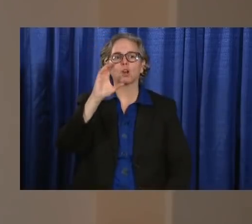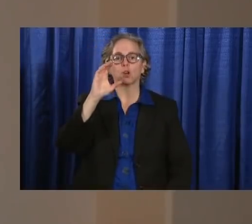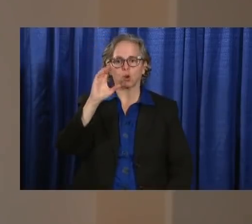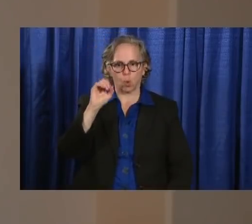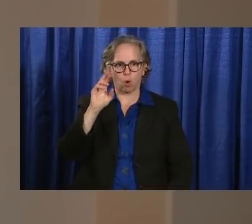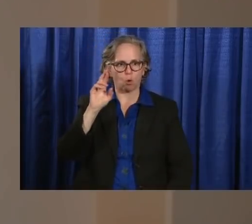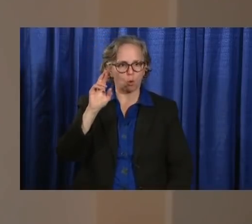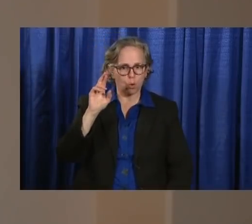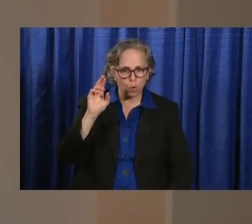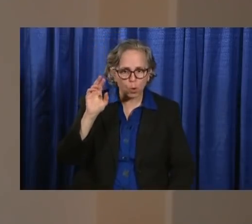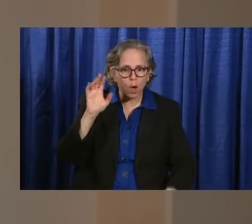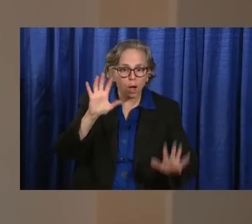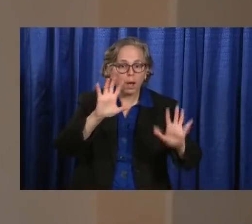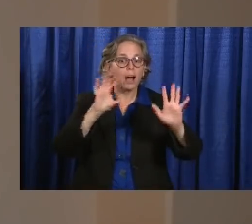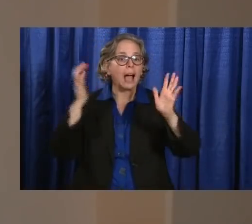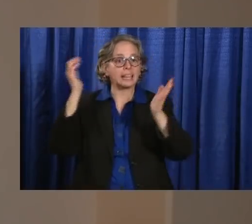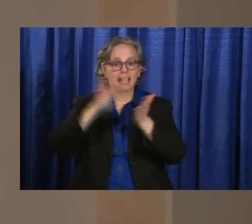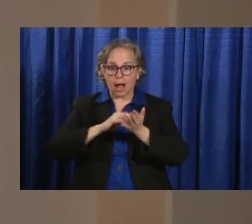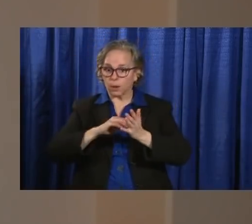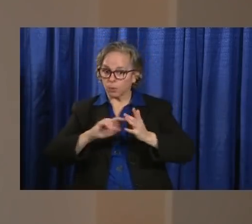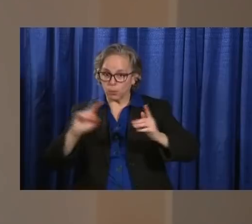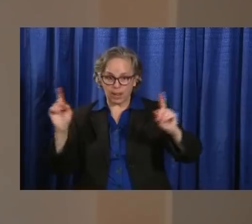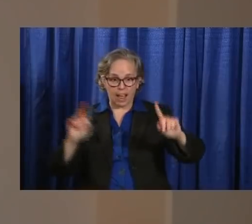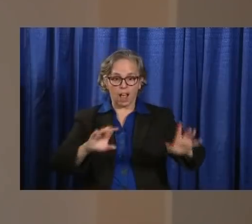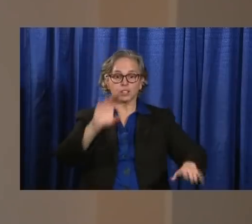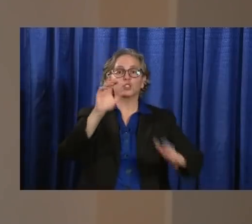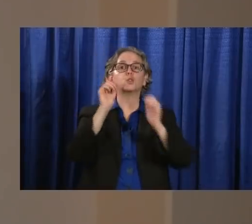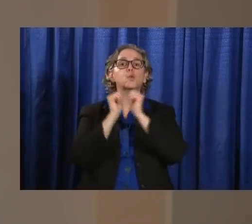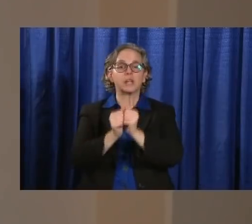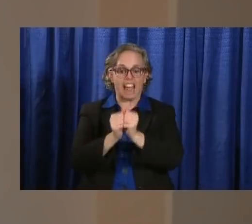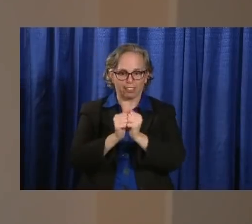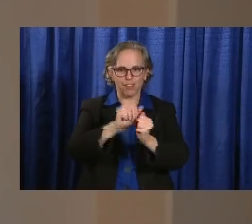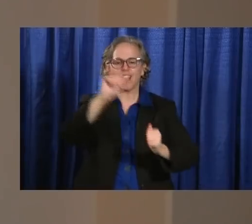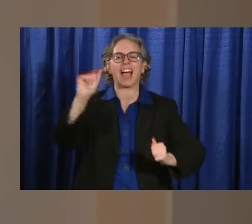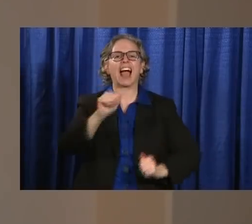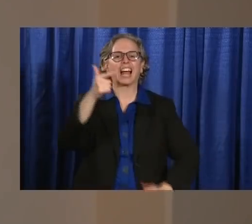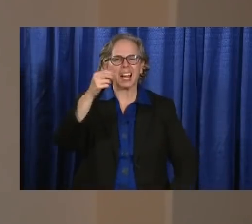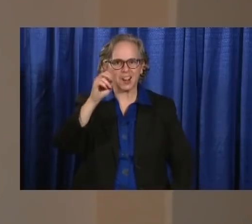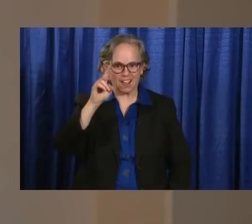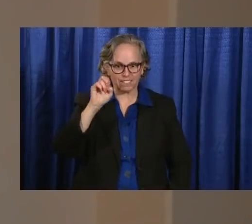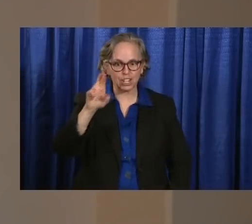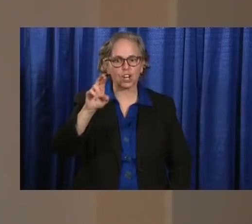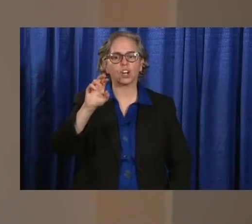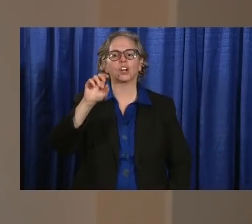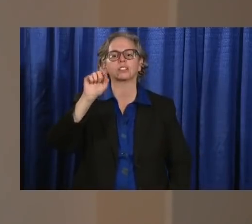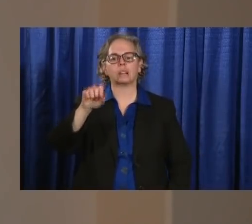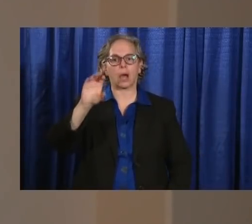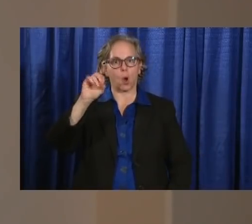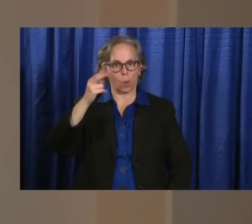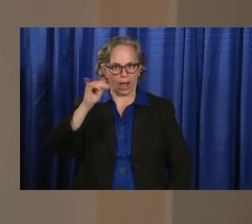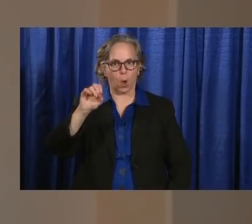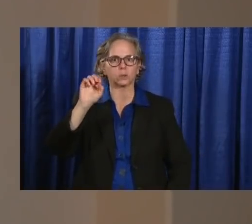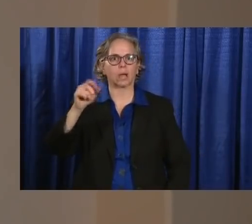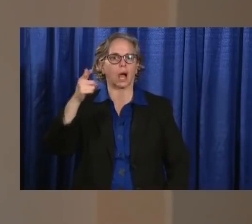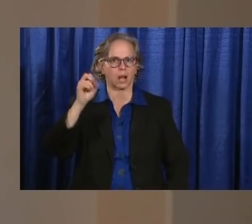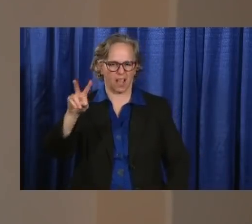governor.ohio.gov. Again, internet service providers, let us know if you have hotspots. We're not listing it together at